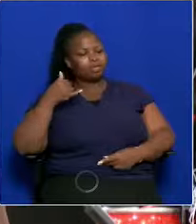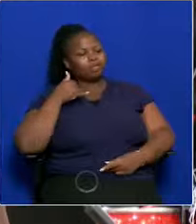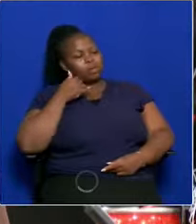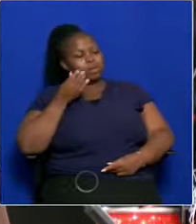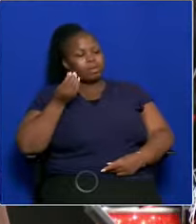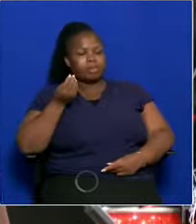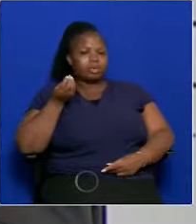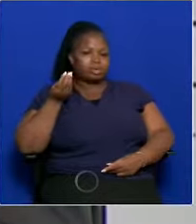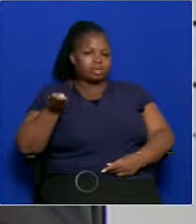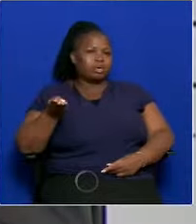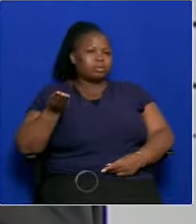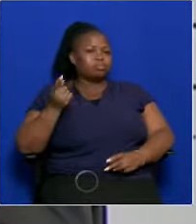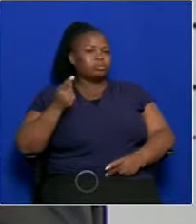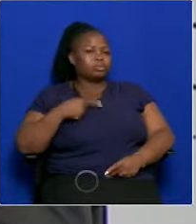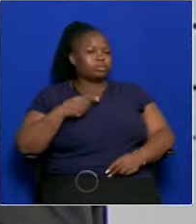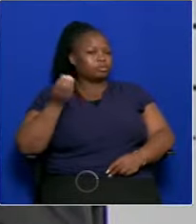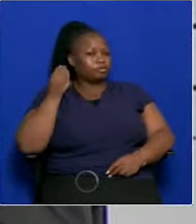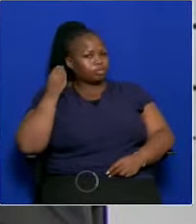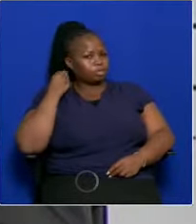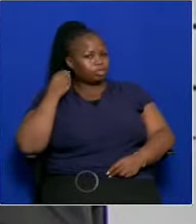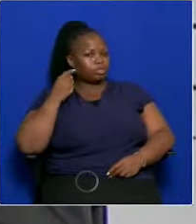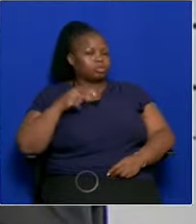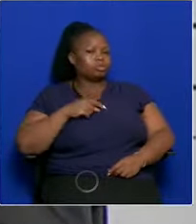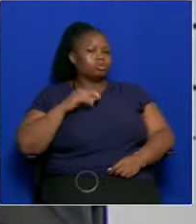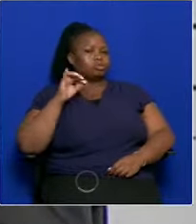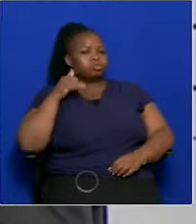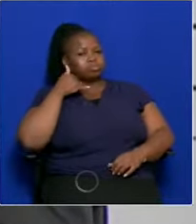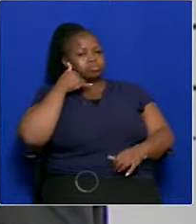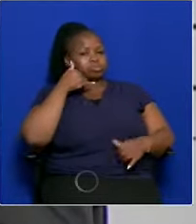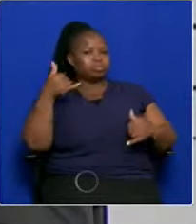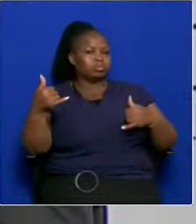of information of calls between you and Mr. Matlala.